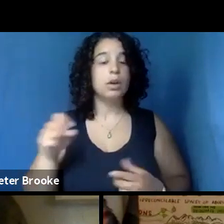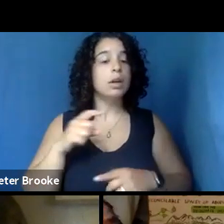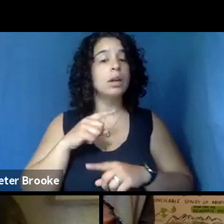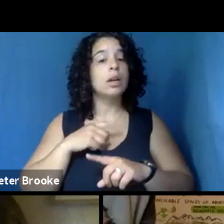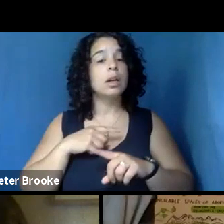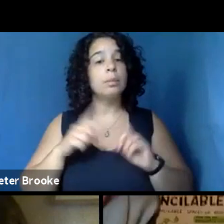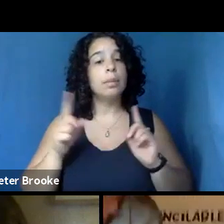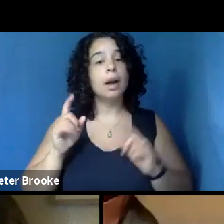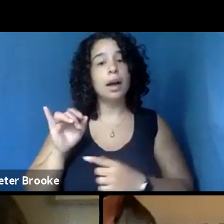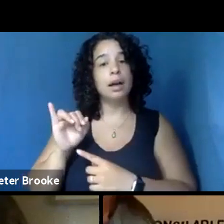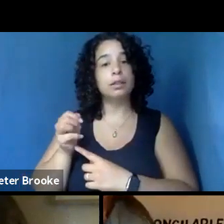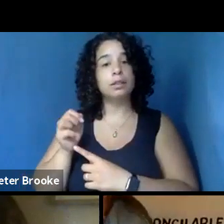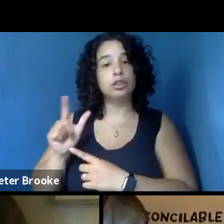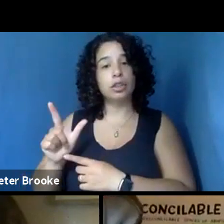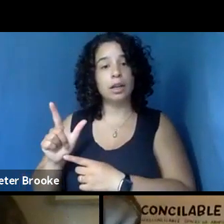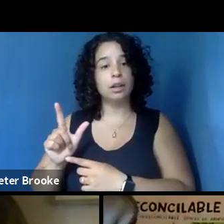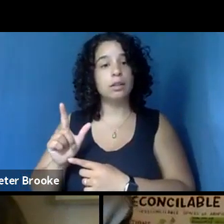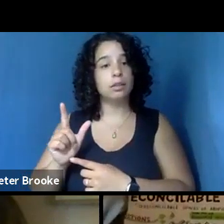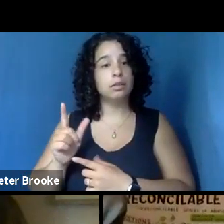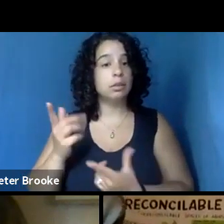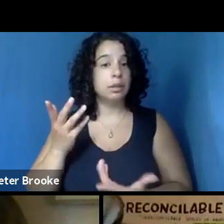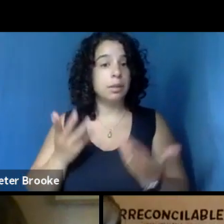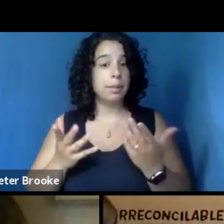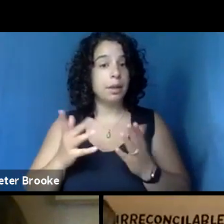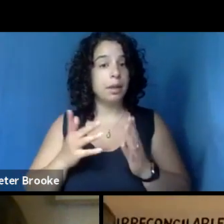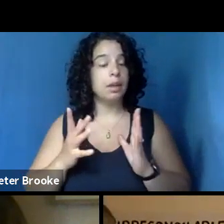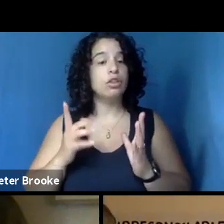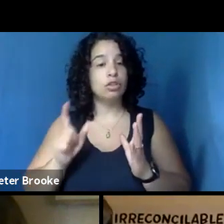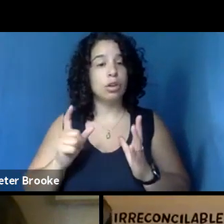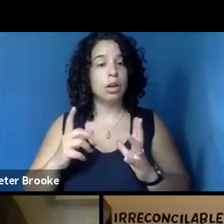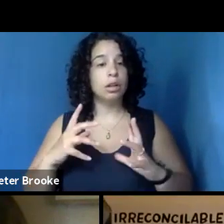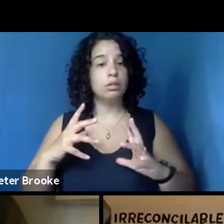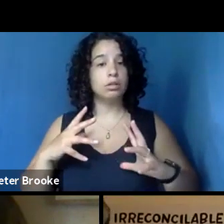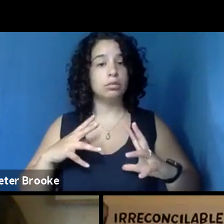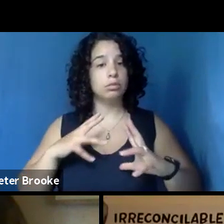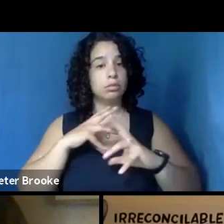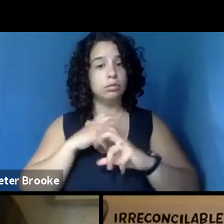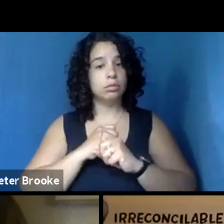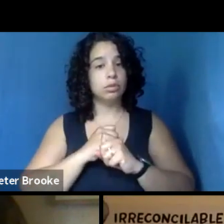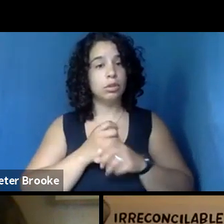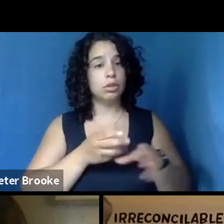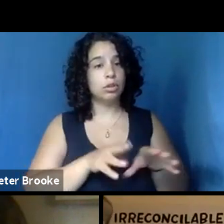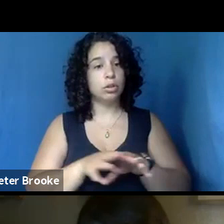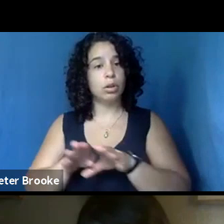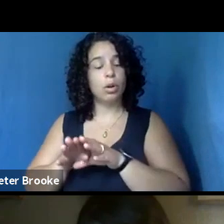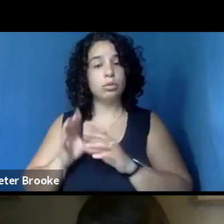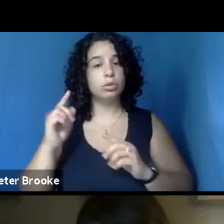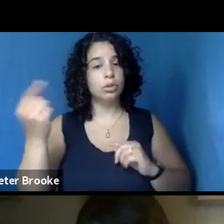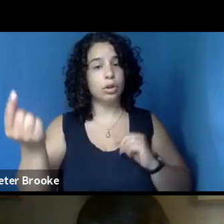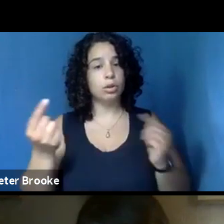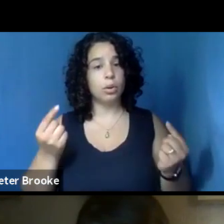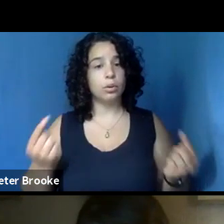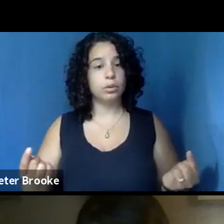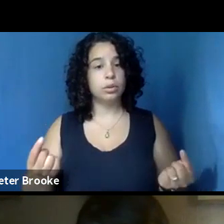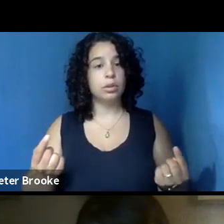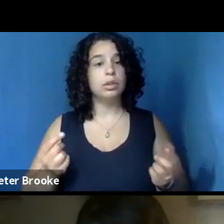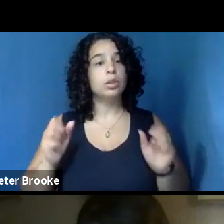lead, we do our closing in our own irreconcilable spaces. So off